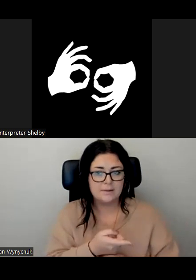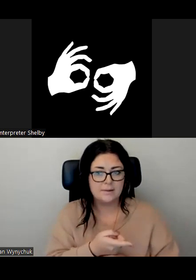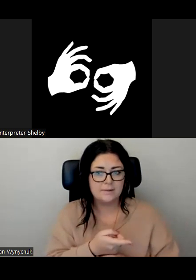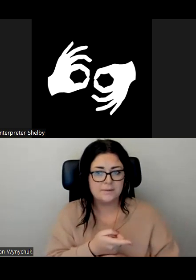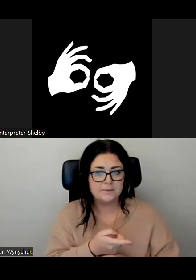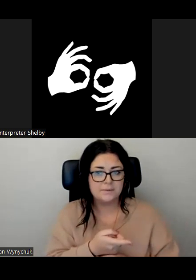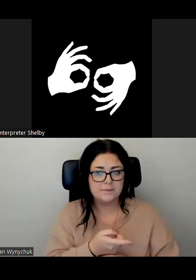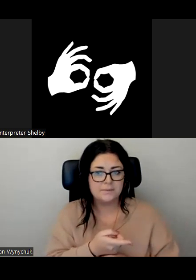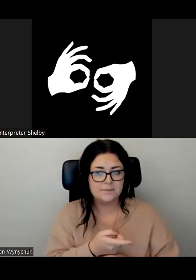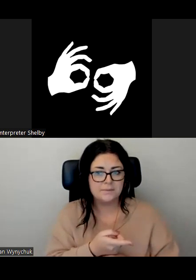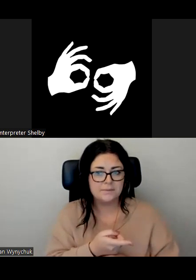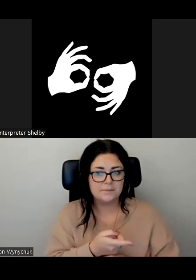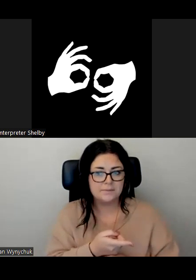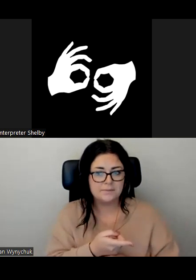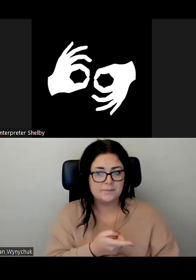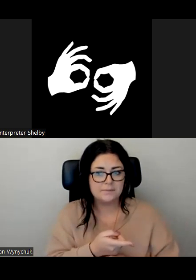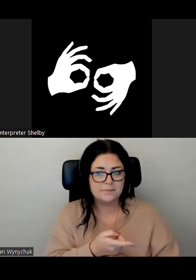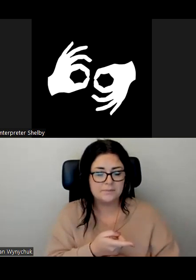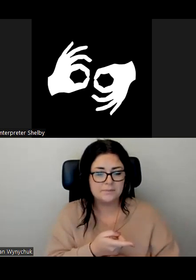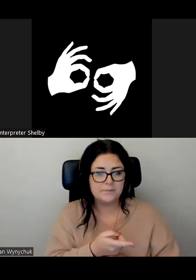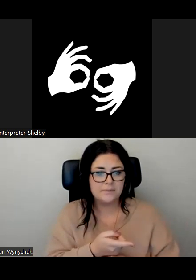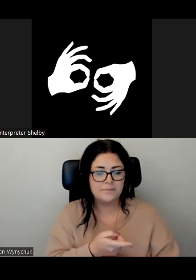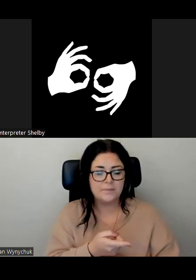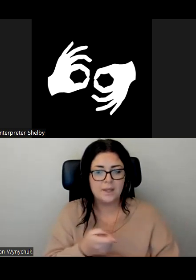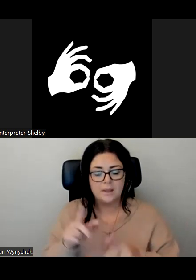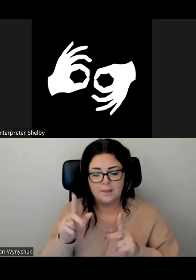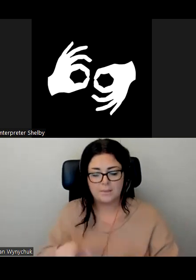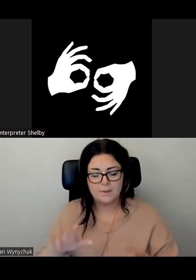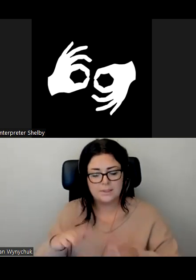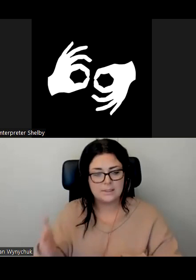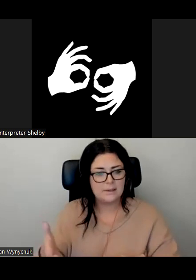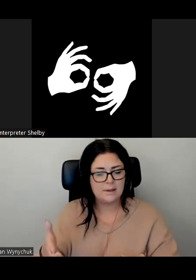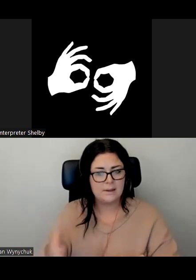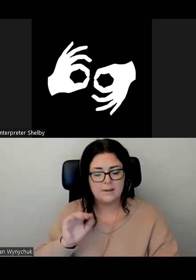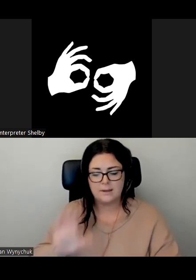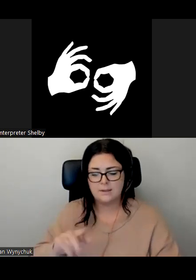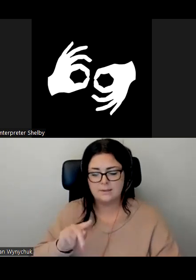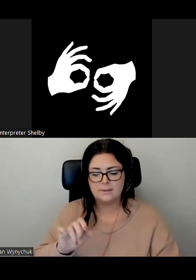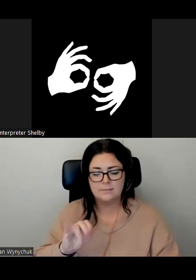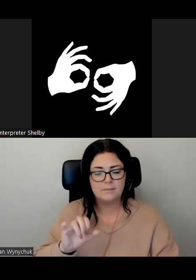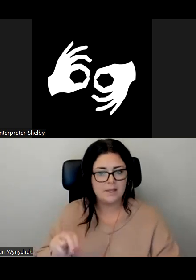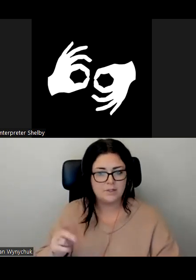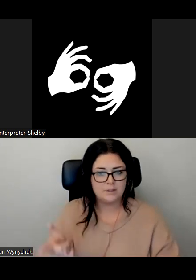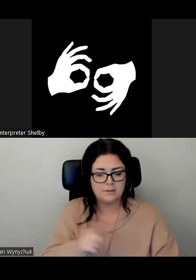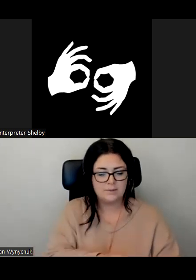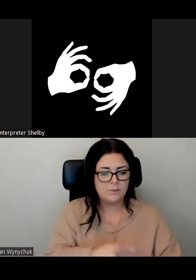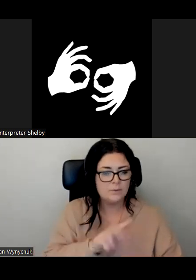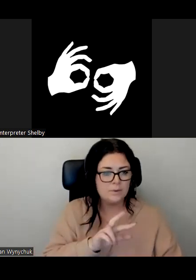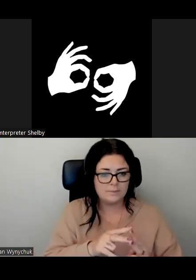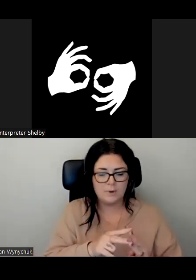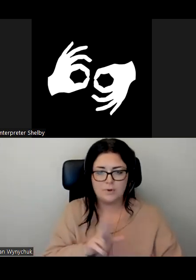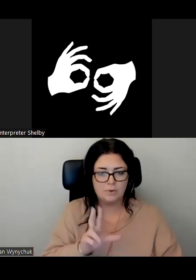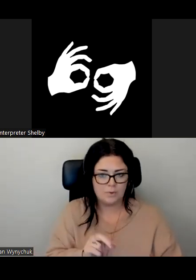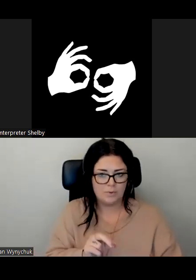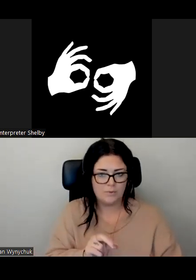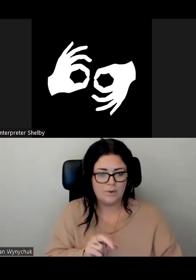get his partner survivor's benefits or survivor's pension. Unfortunately, he had to sell the house. It was not